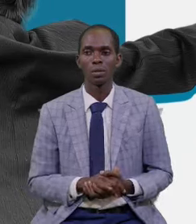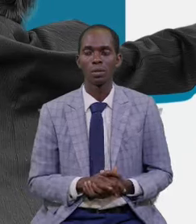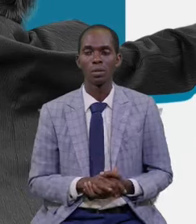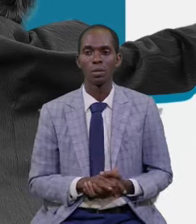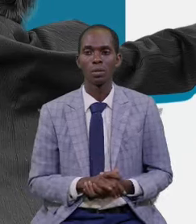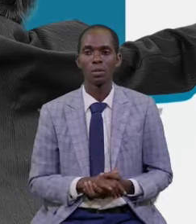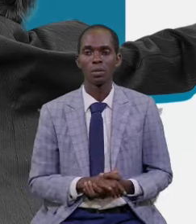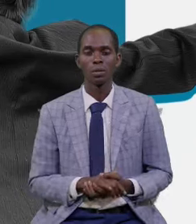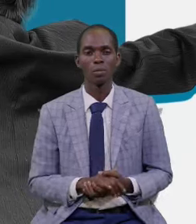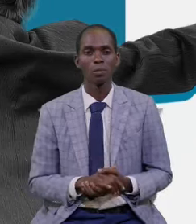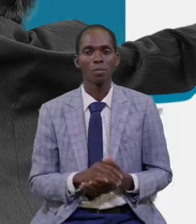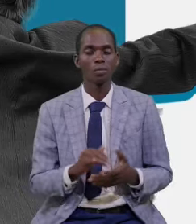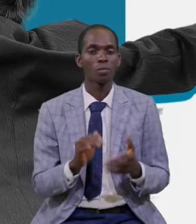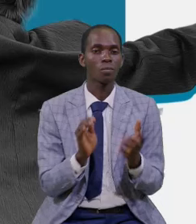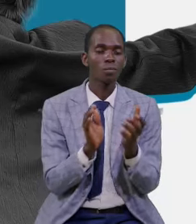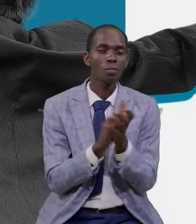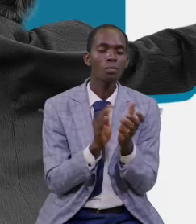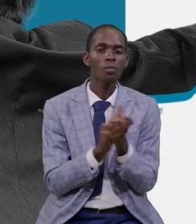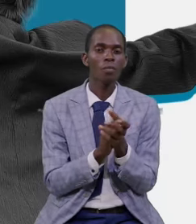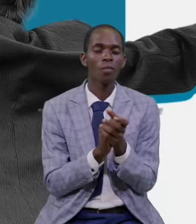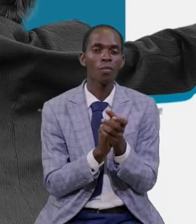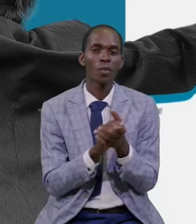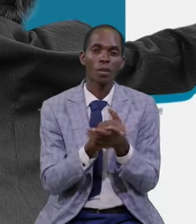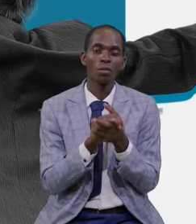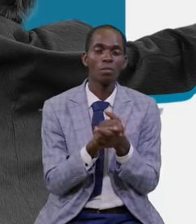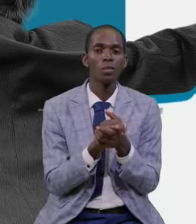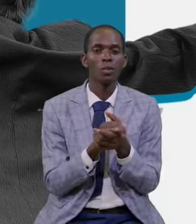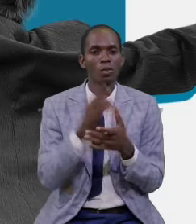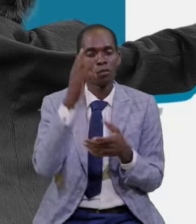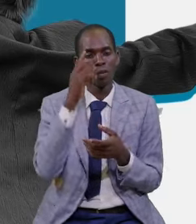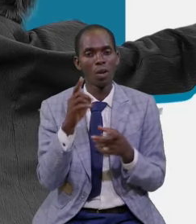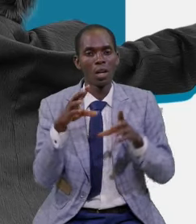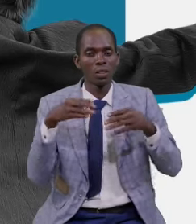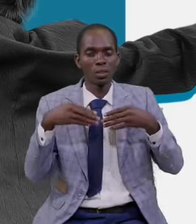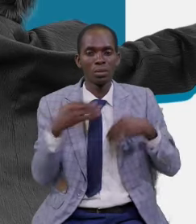Congratulations for coming to the kingdom of God this night.